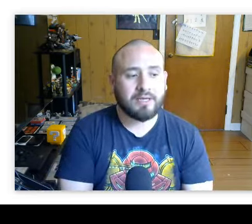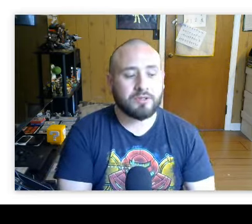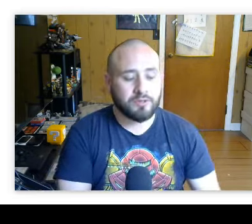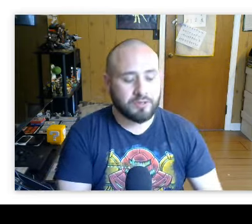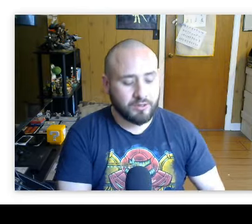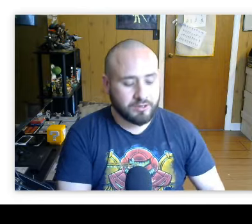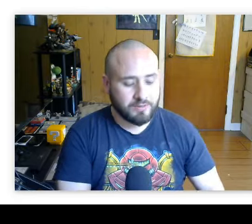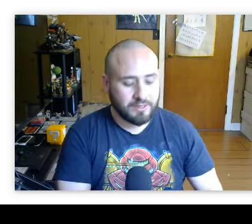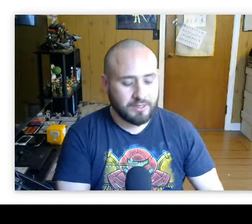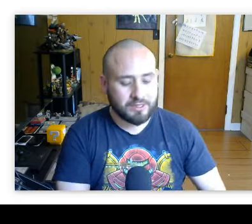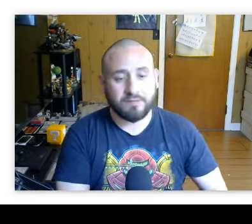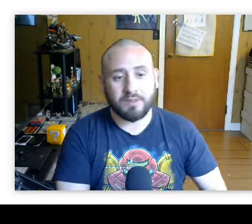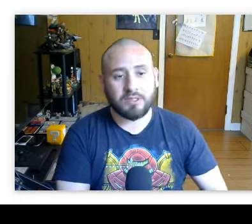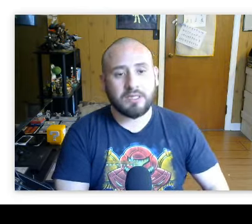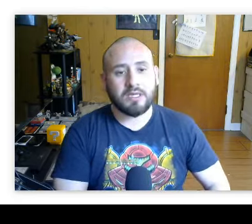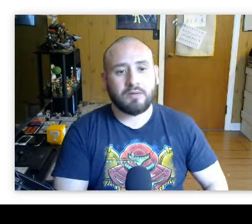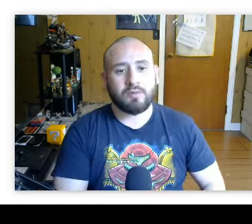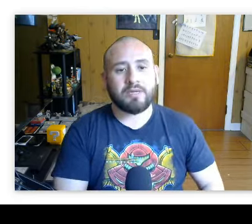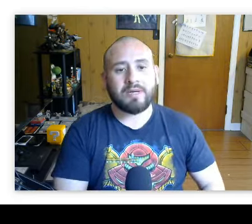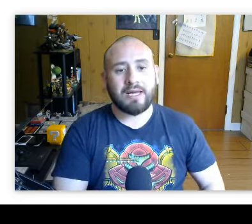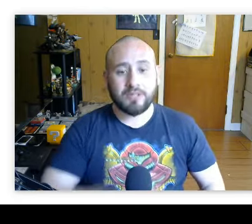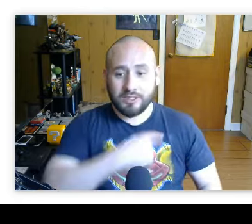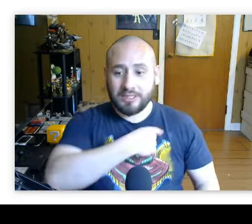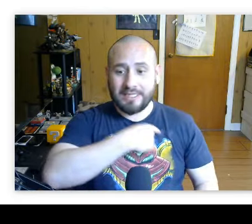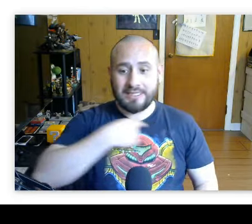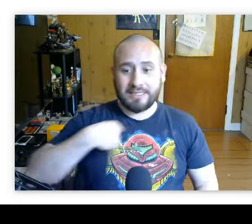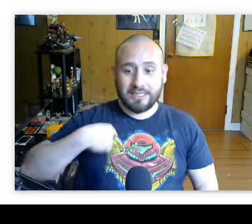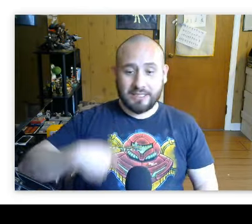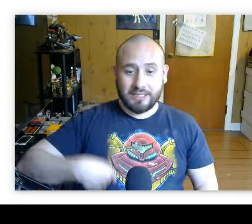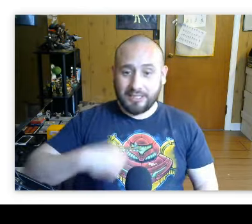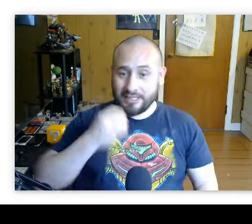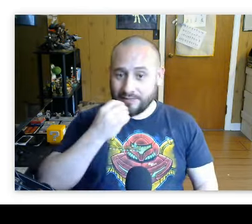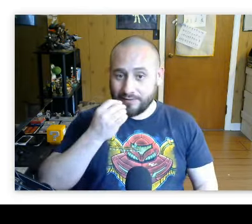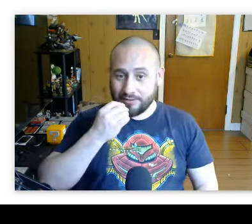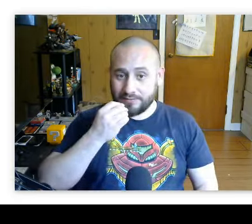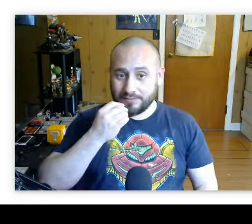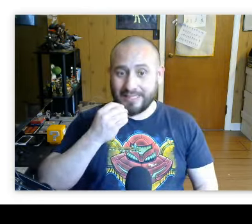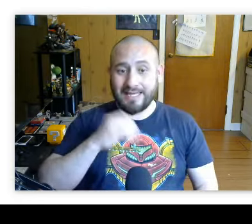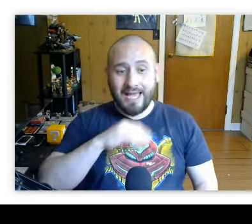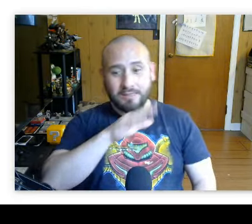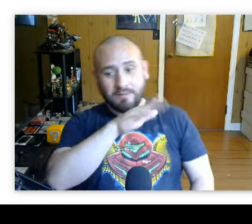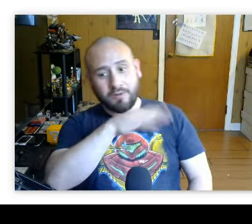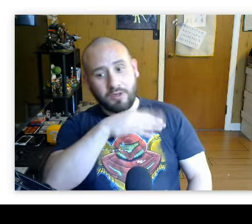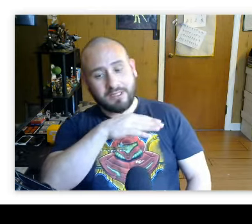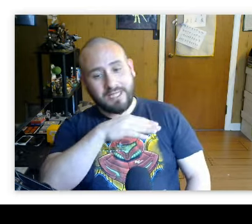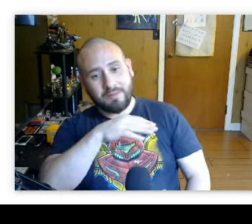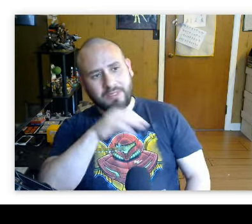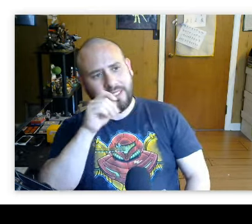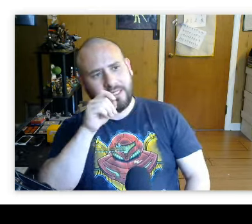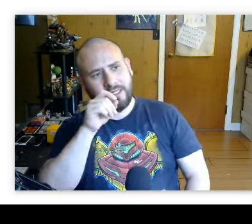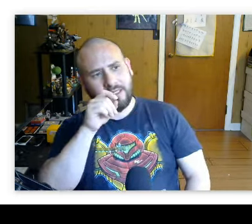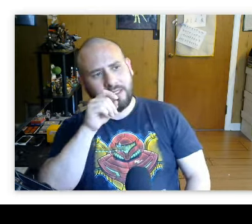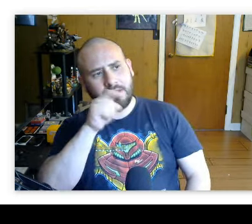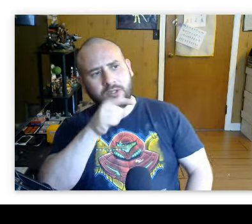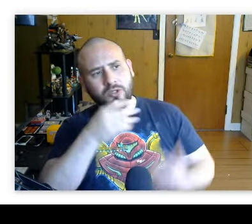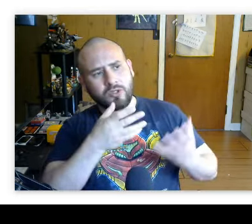I coached him in softball. We went out to eat Chinese food, and he asked me from across the table. He